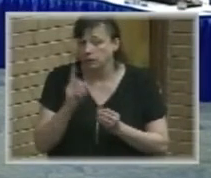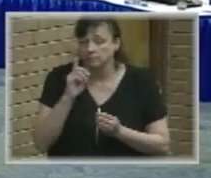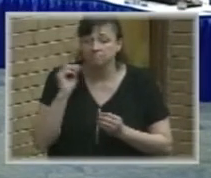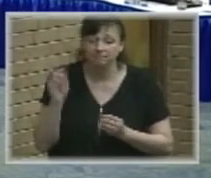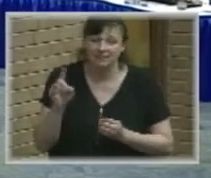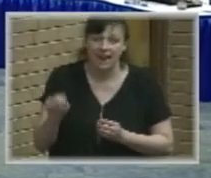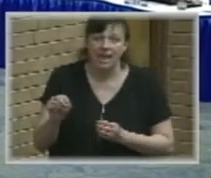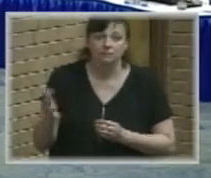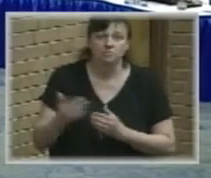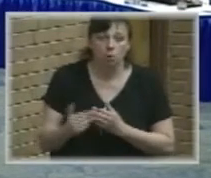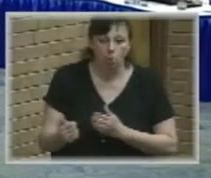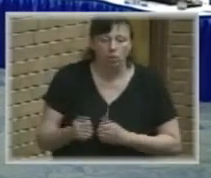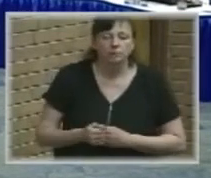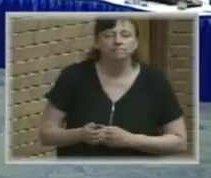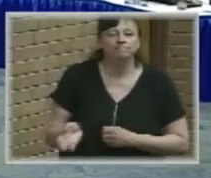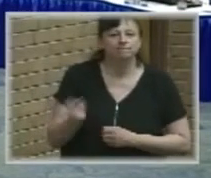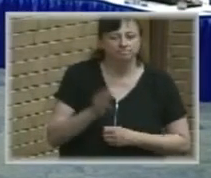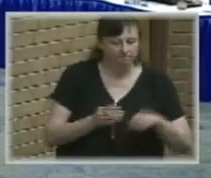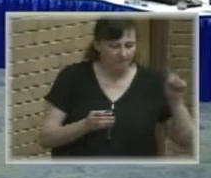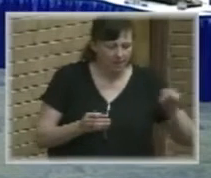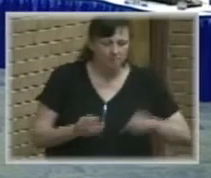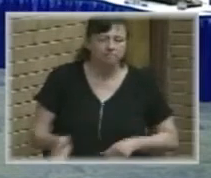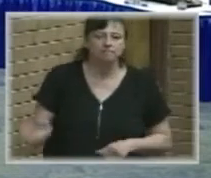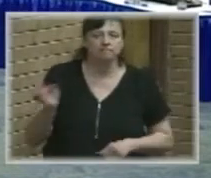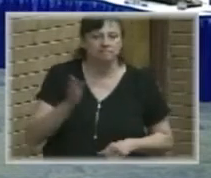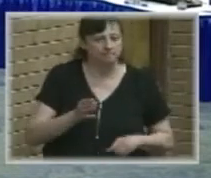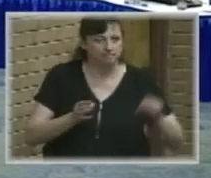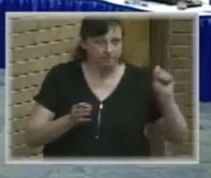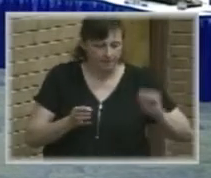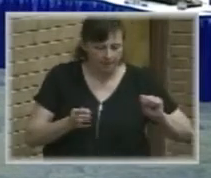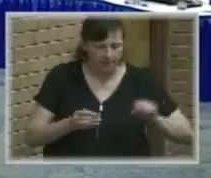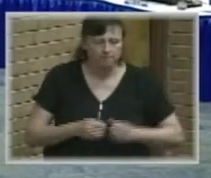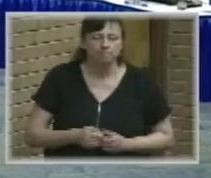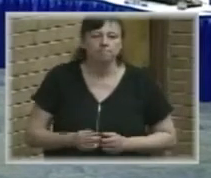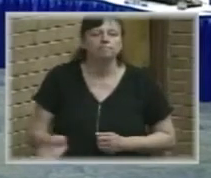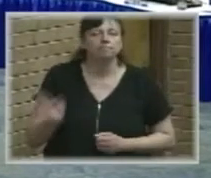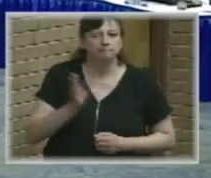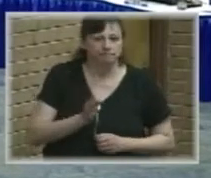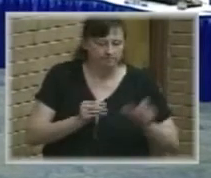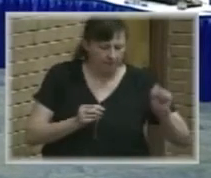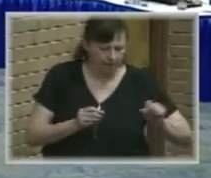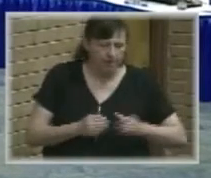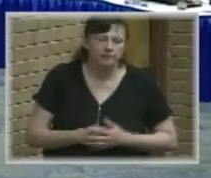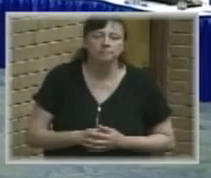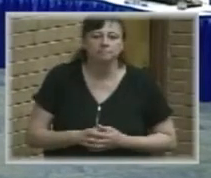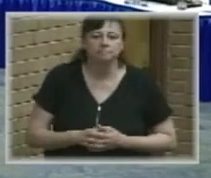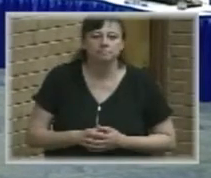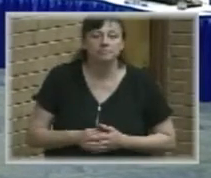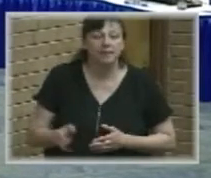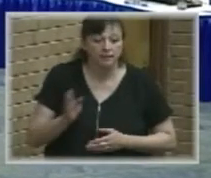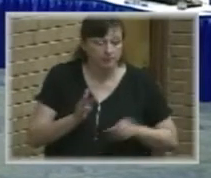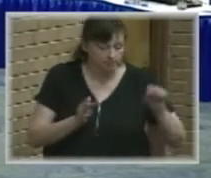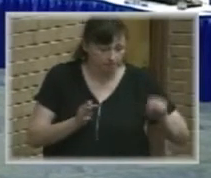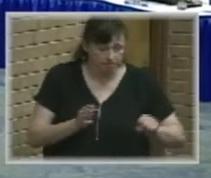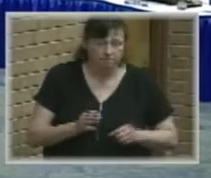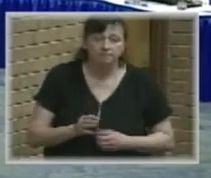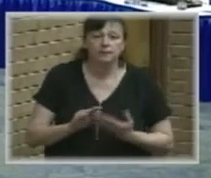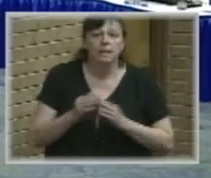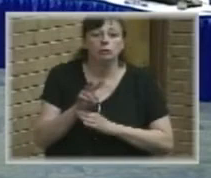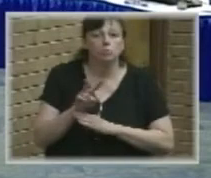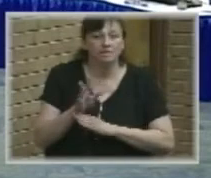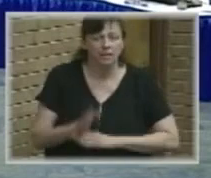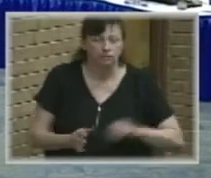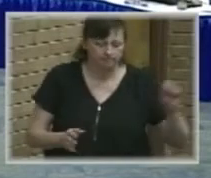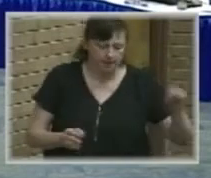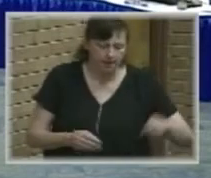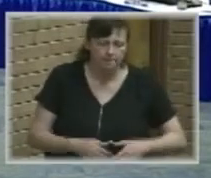please call the roll. Councilmember DePonzio? Aye. Councilmember Werner? Aye. Councilmember Wilt? Aye. Councilmember Corrado? Aye.